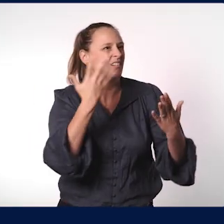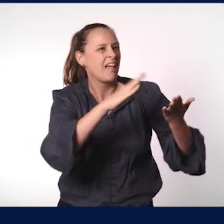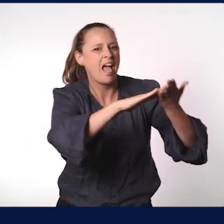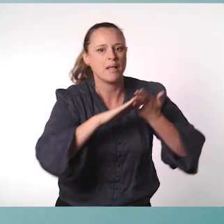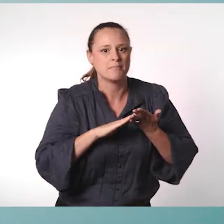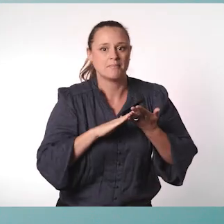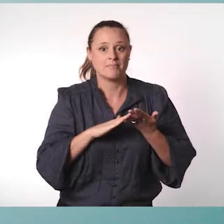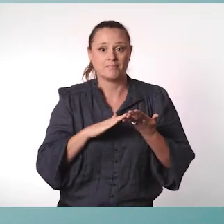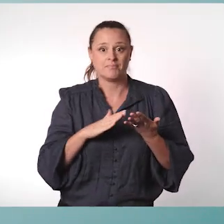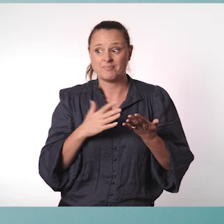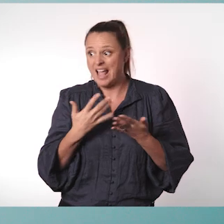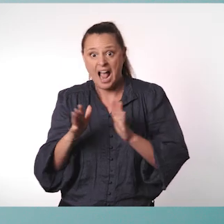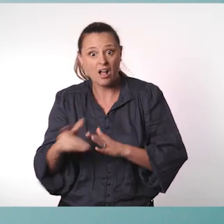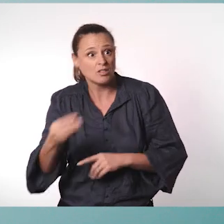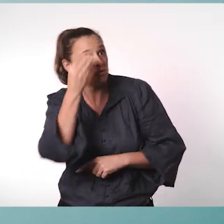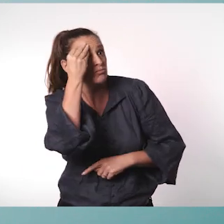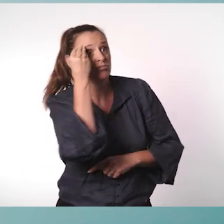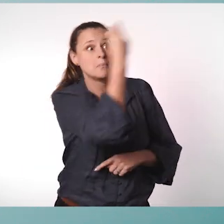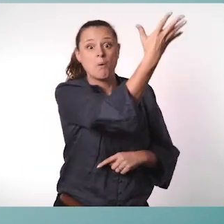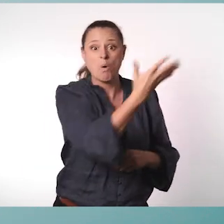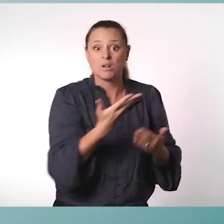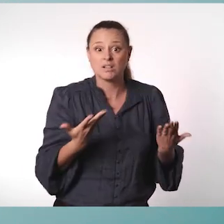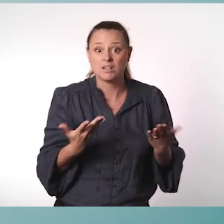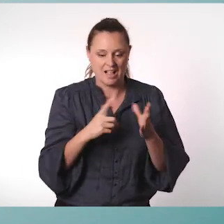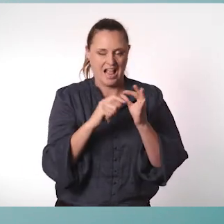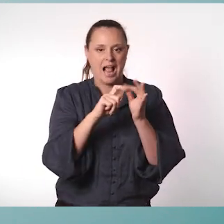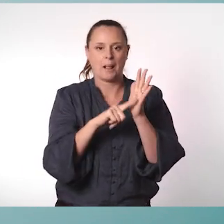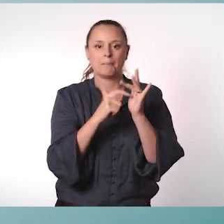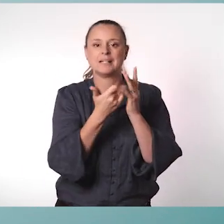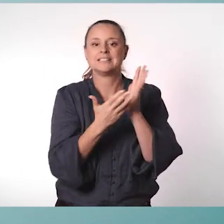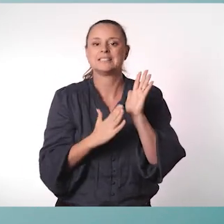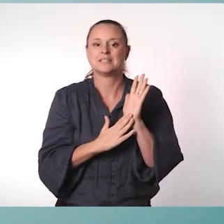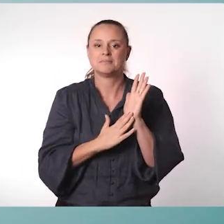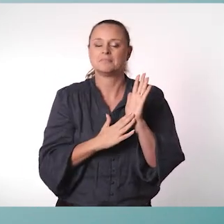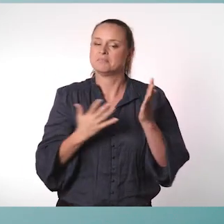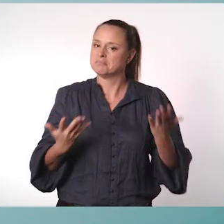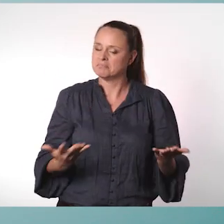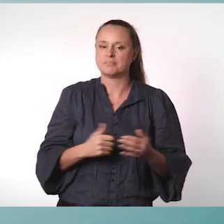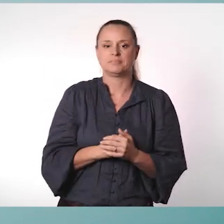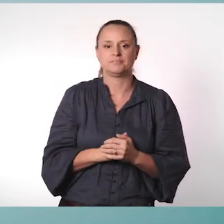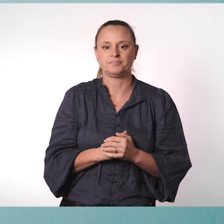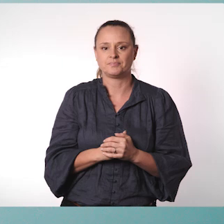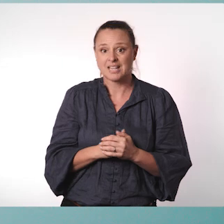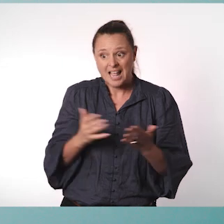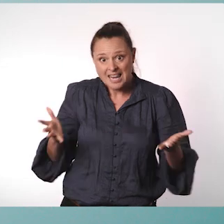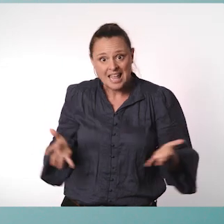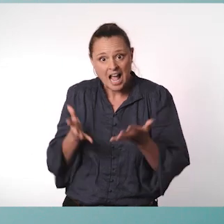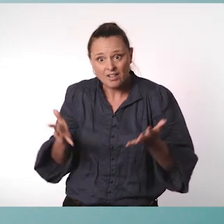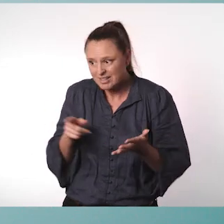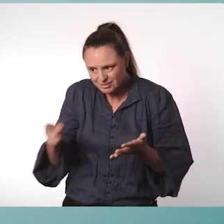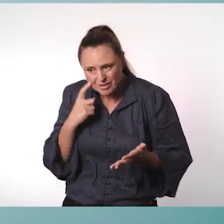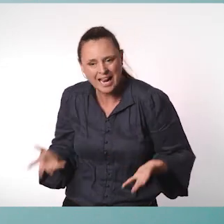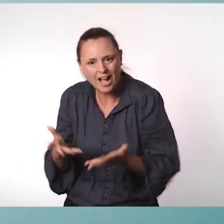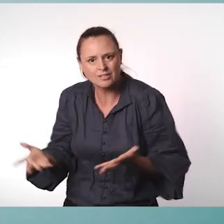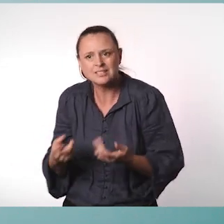ableism. So, what can we do to challenge ableism? Here's a few ideas to get you started. Raise up the voices and needs of women and